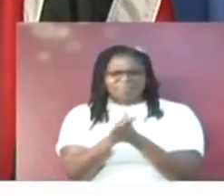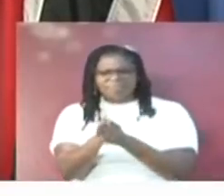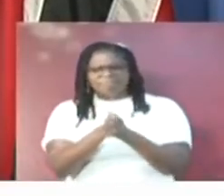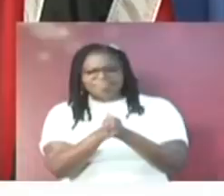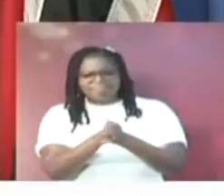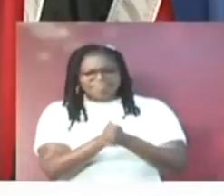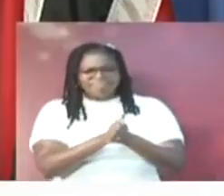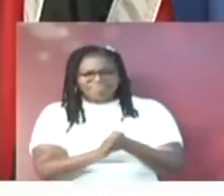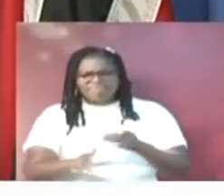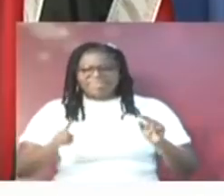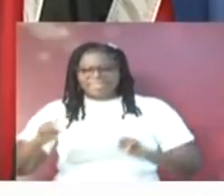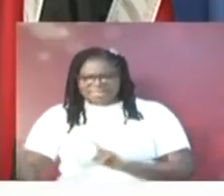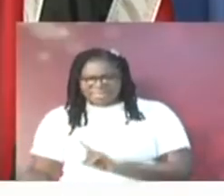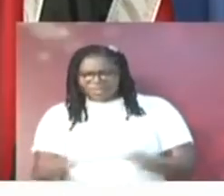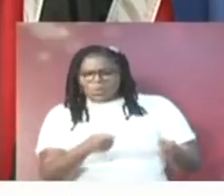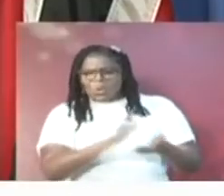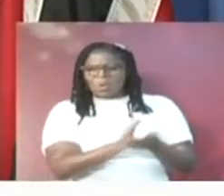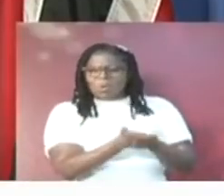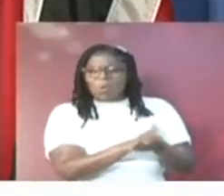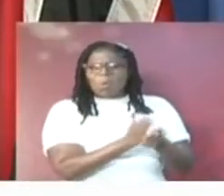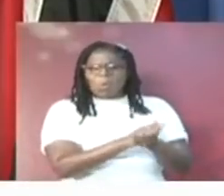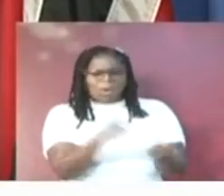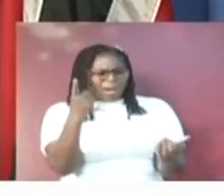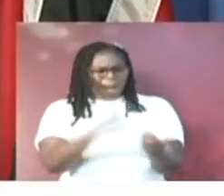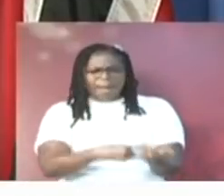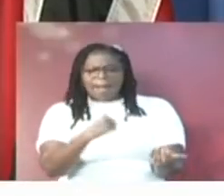of those who have been affected by that restriction,